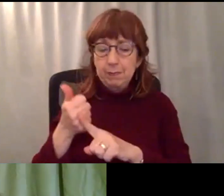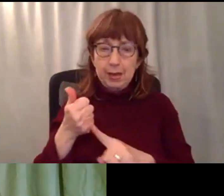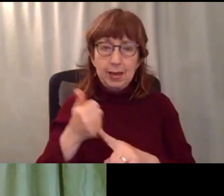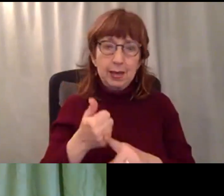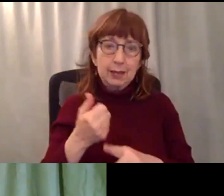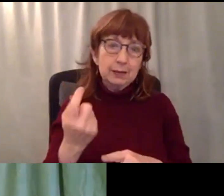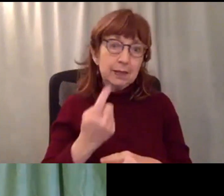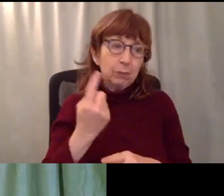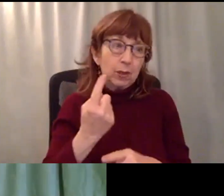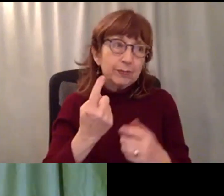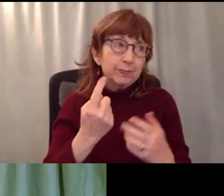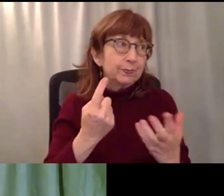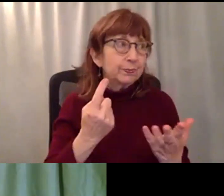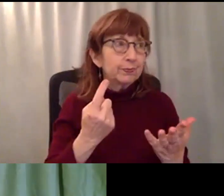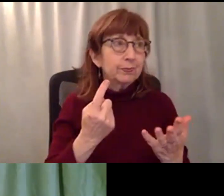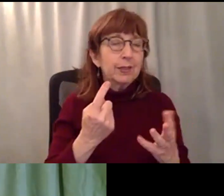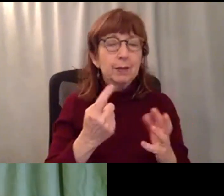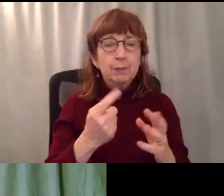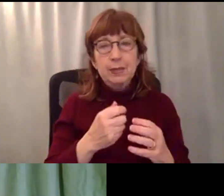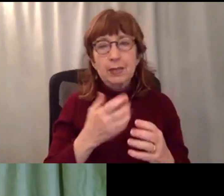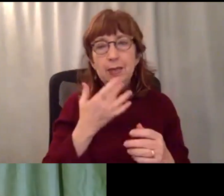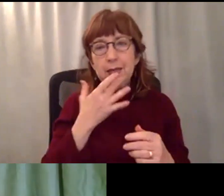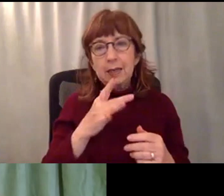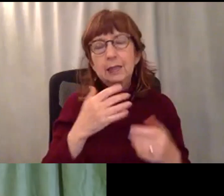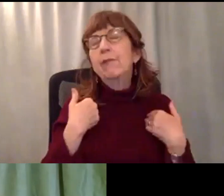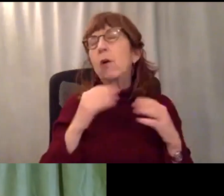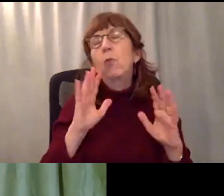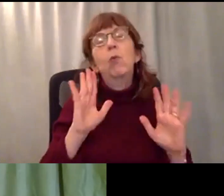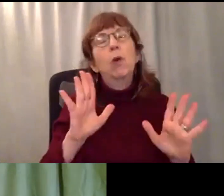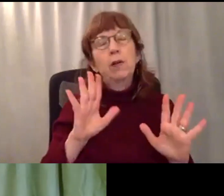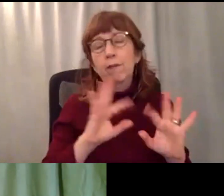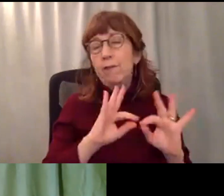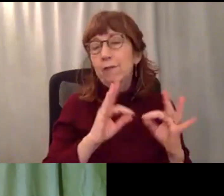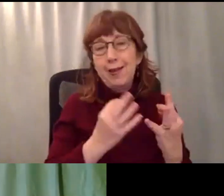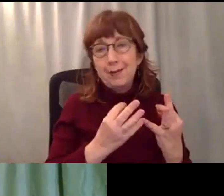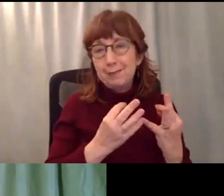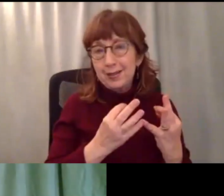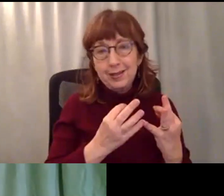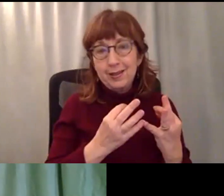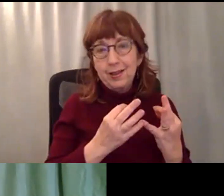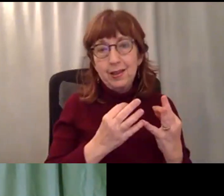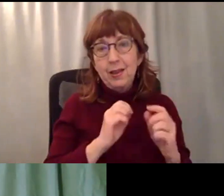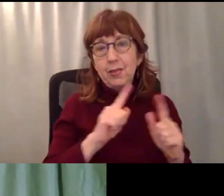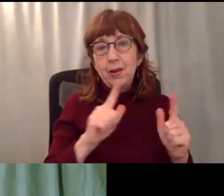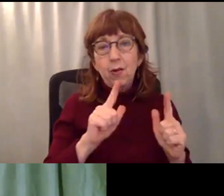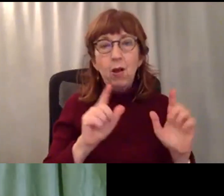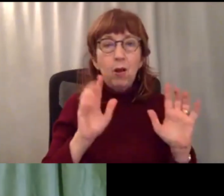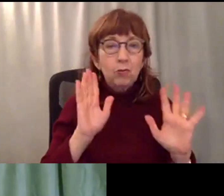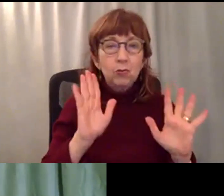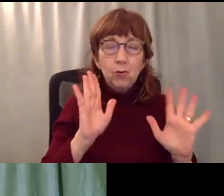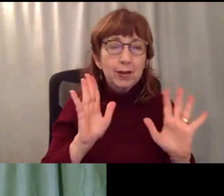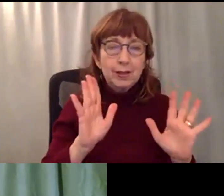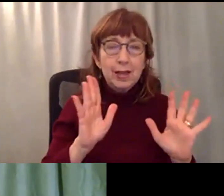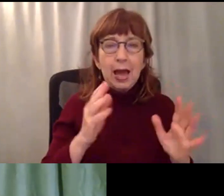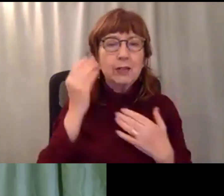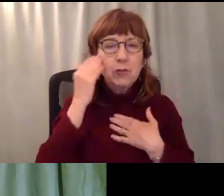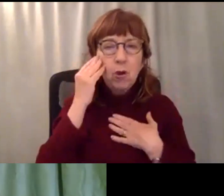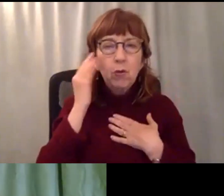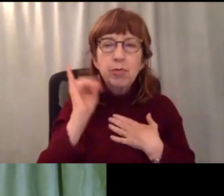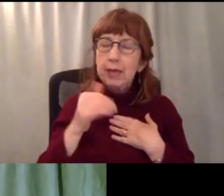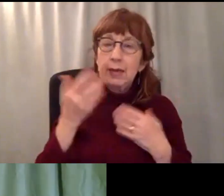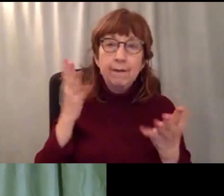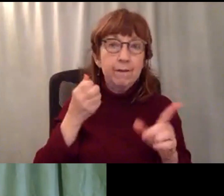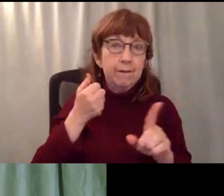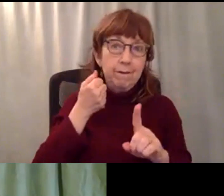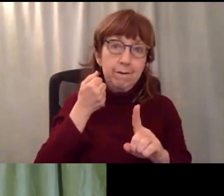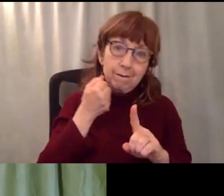someone, anyone. I mean, luckily I have a wonderful family that are all super queer and all great, so I know that I've impacted